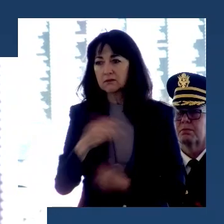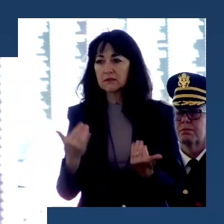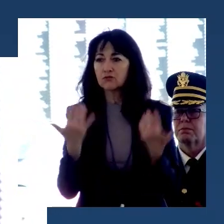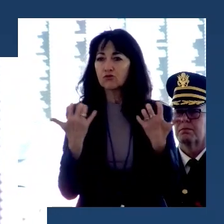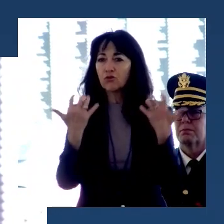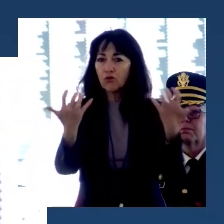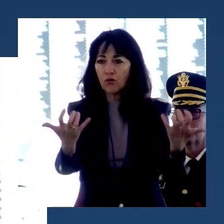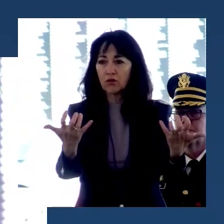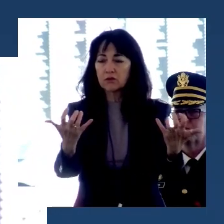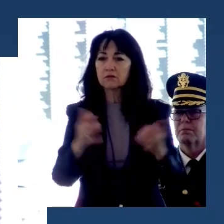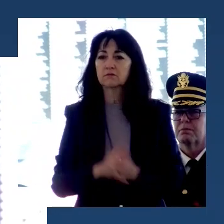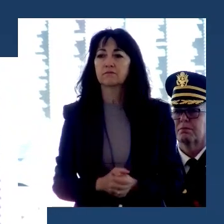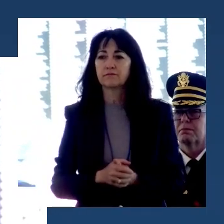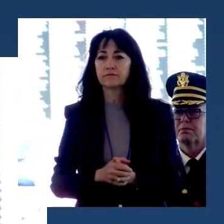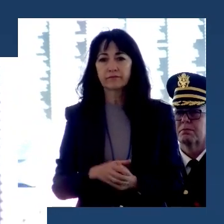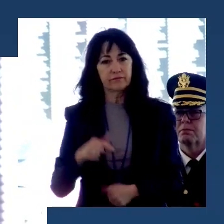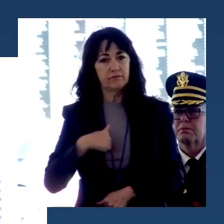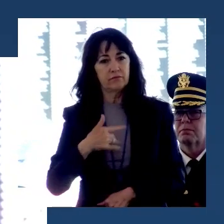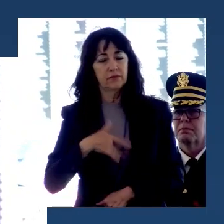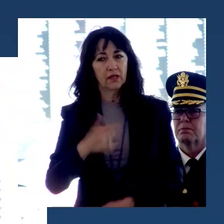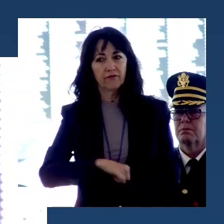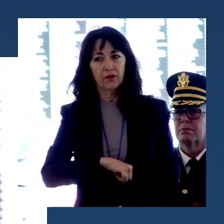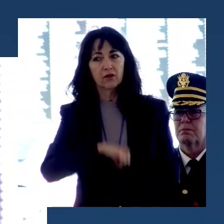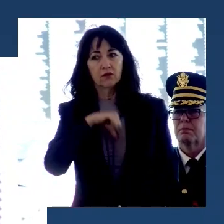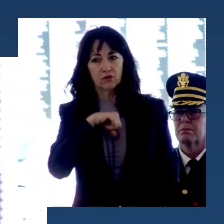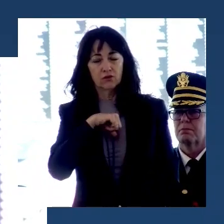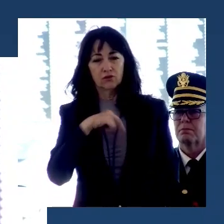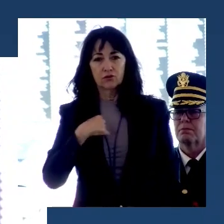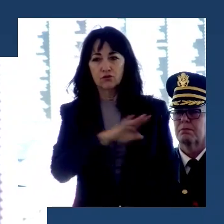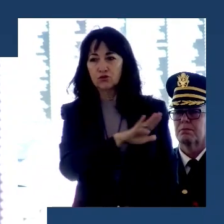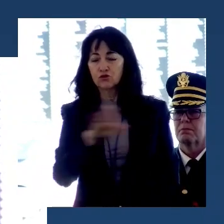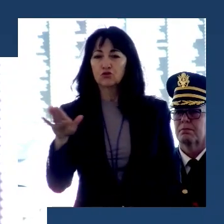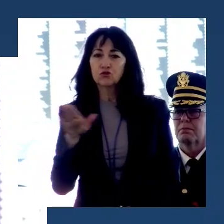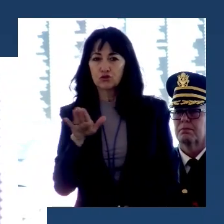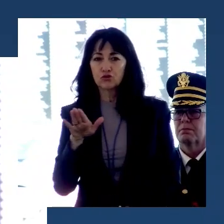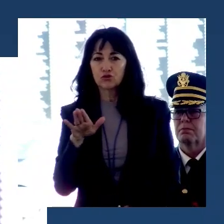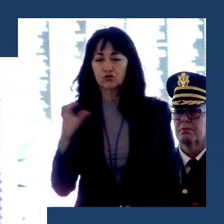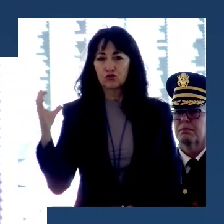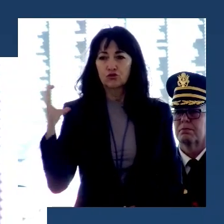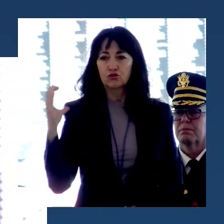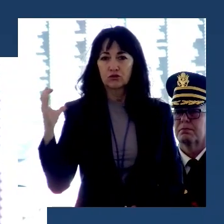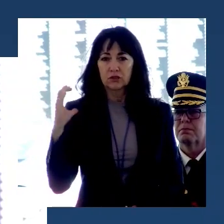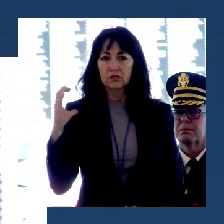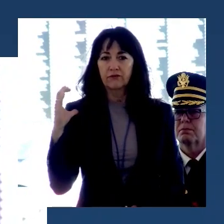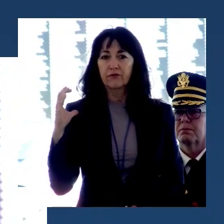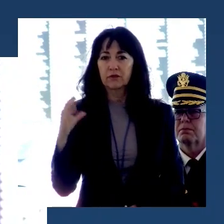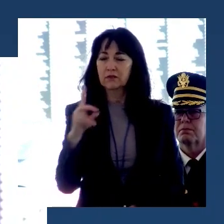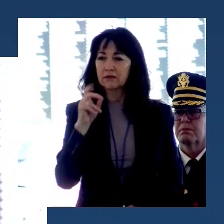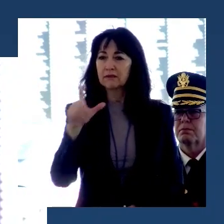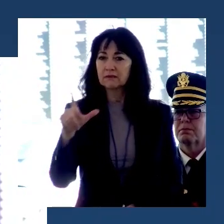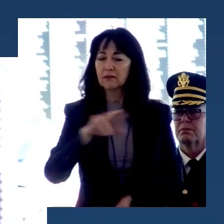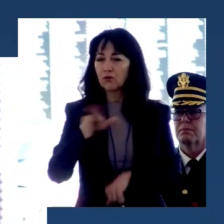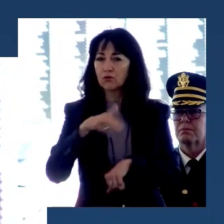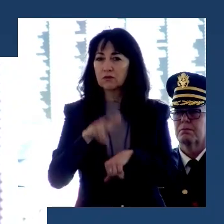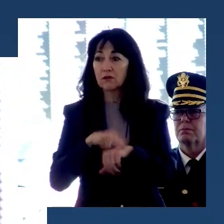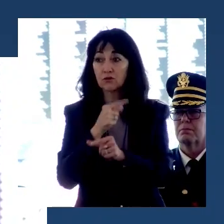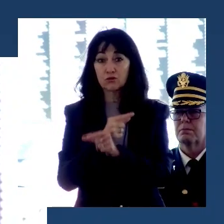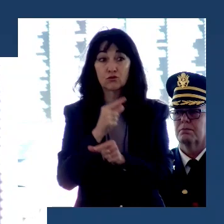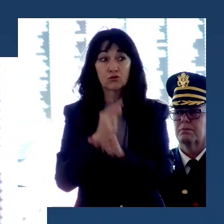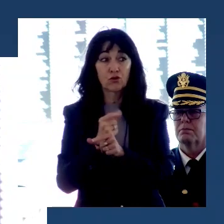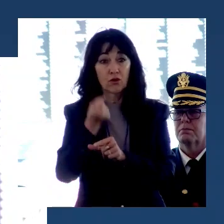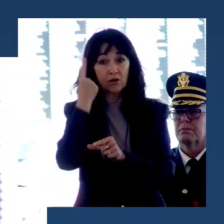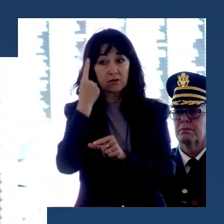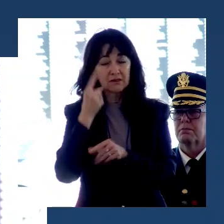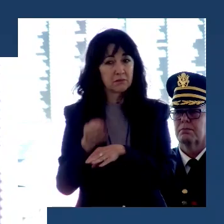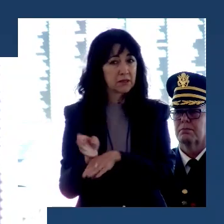served. I'm honored as your governor to serve as Commander-in-Chief of the Delaware National Guards. And it's been a busy and